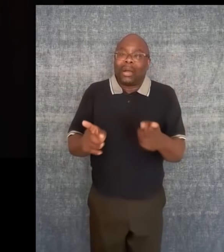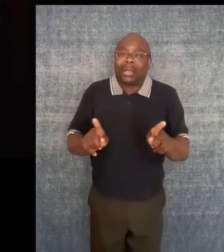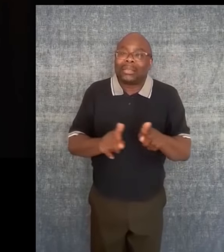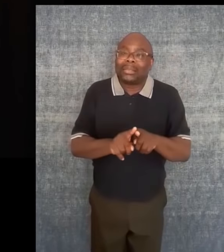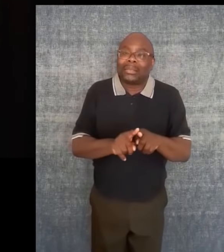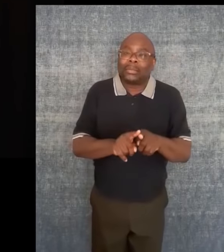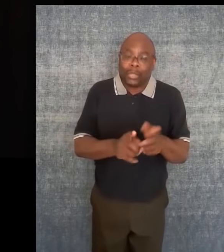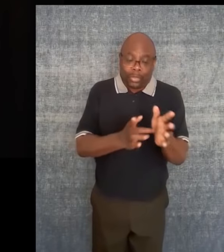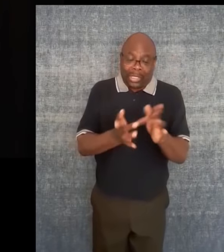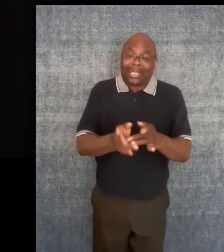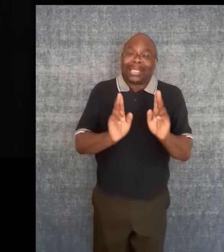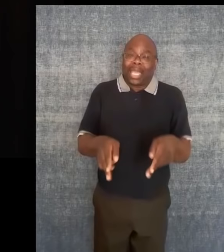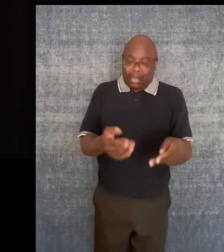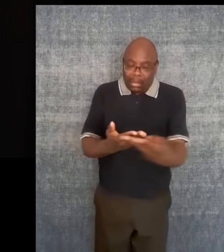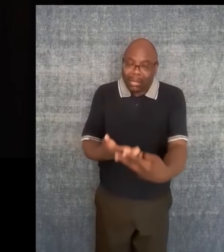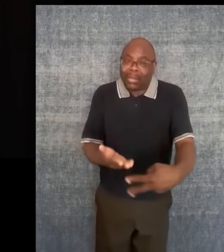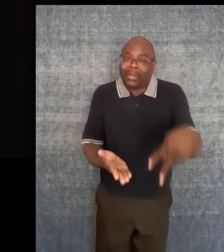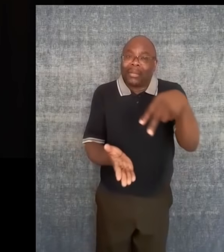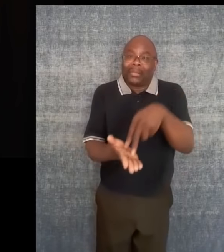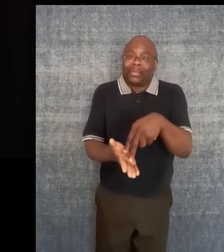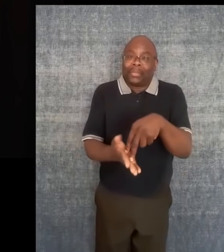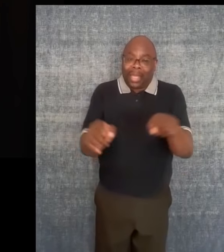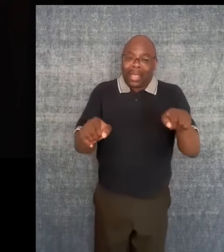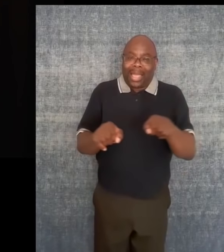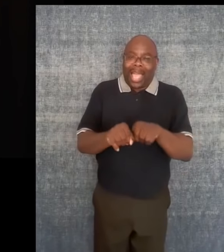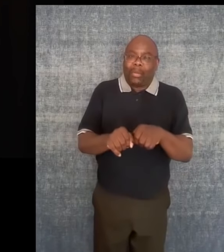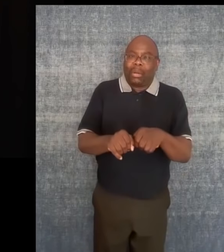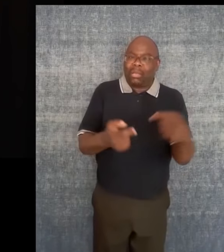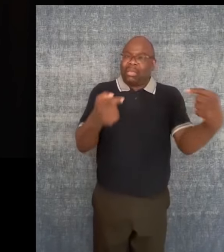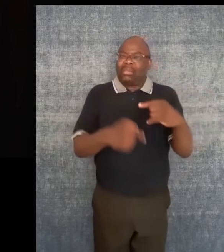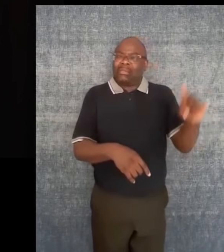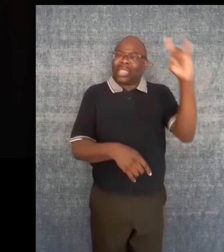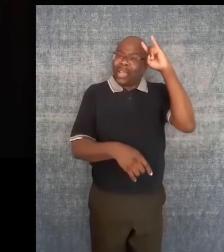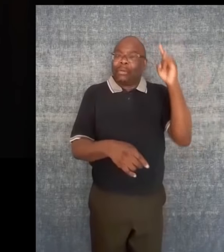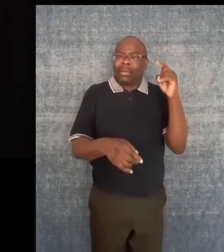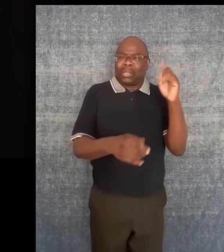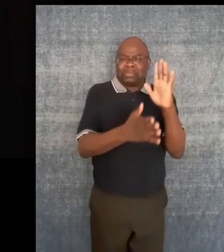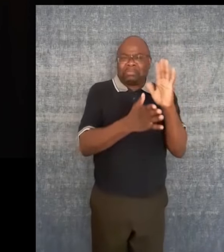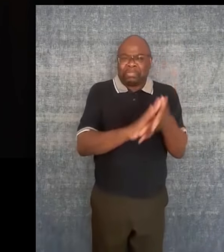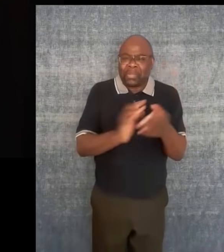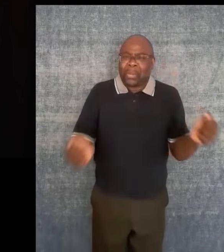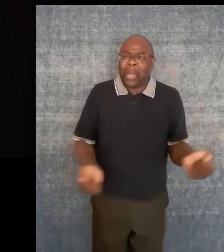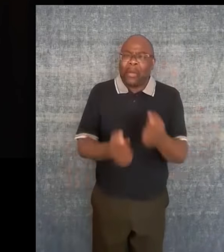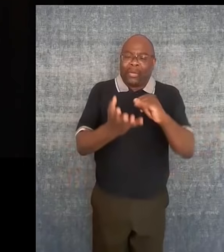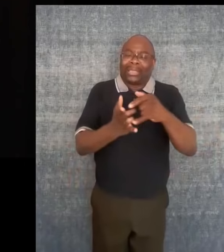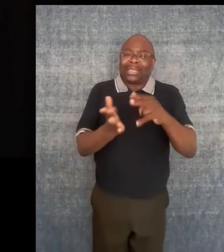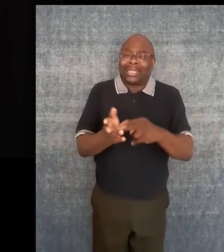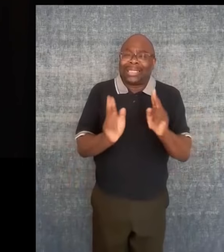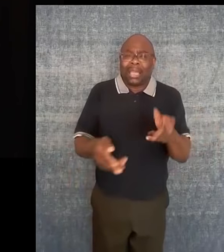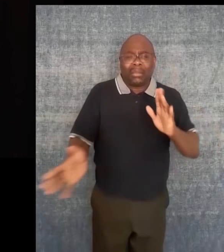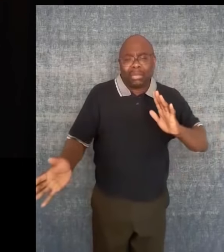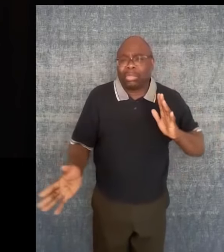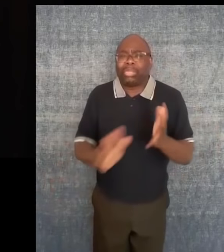And by rising from the dead, Jesus defeated our accuser Satan and defeated the power of sin and death.